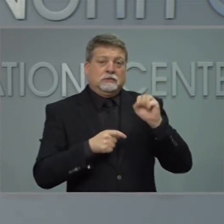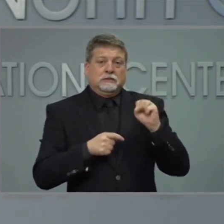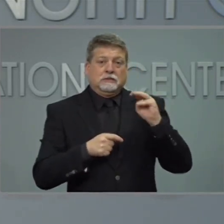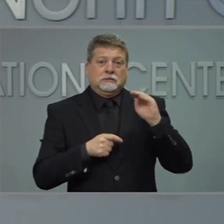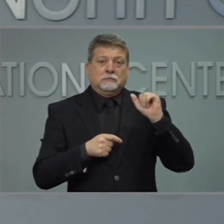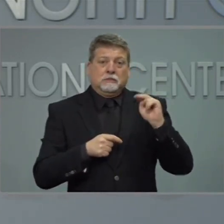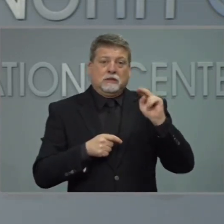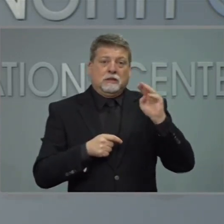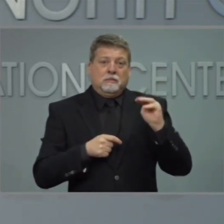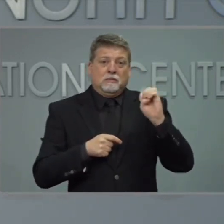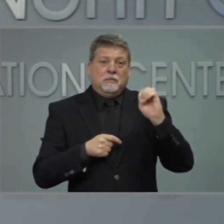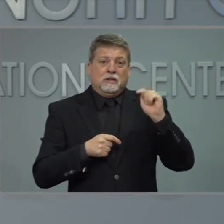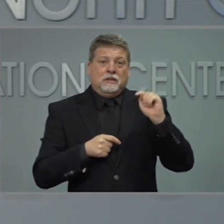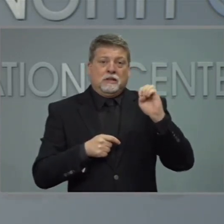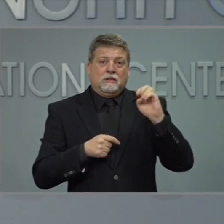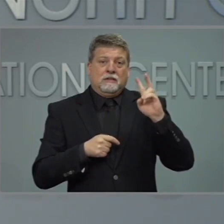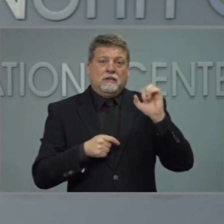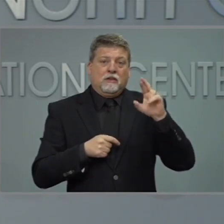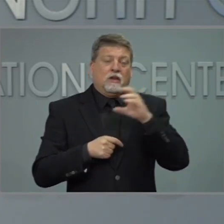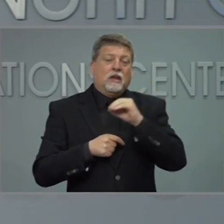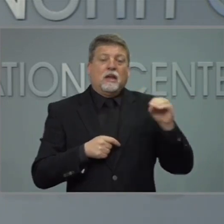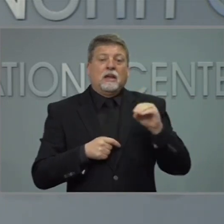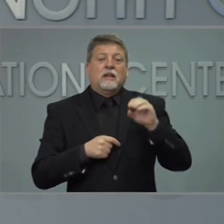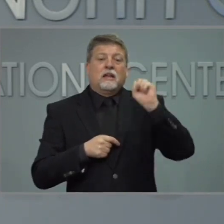Mativier and Sarah Arredondo